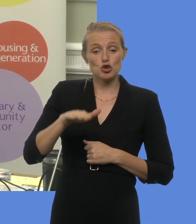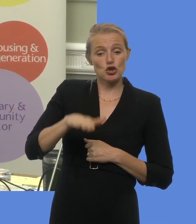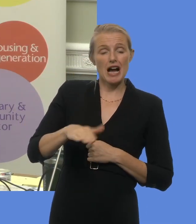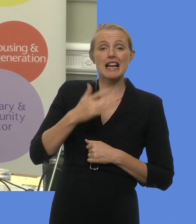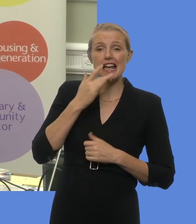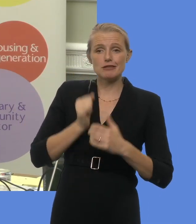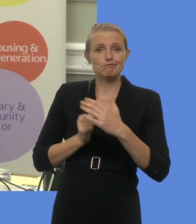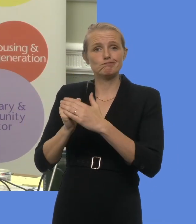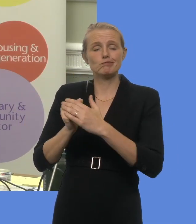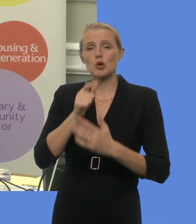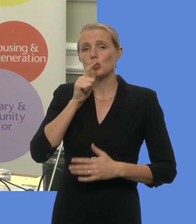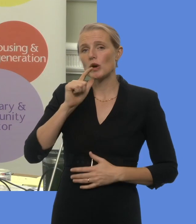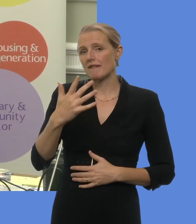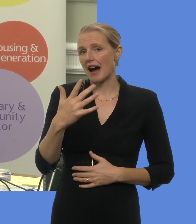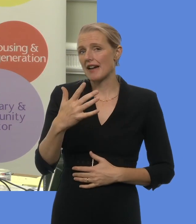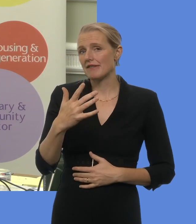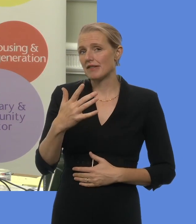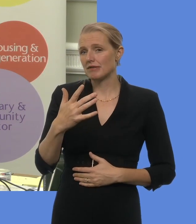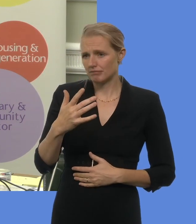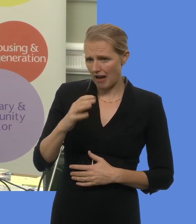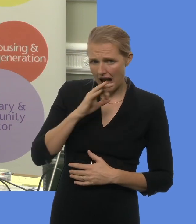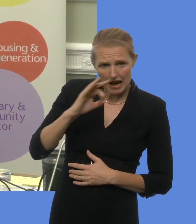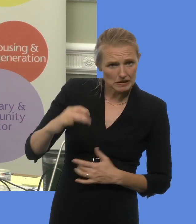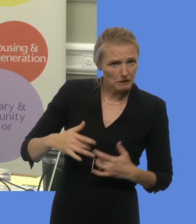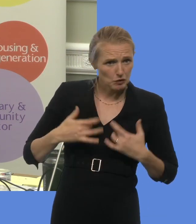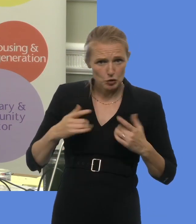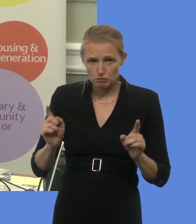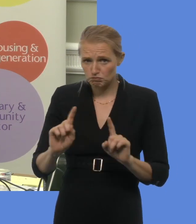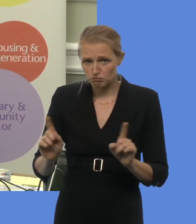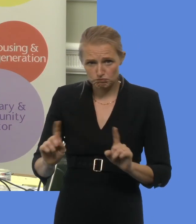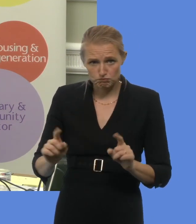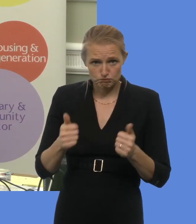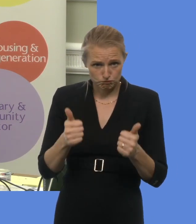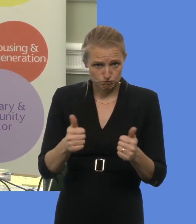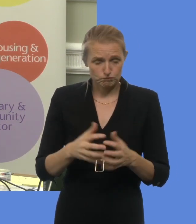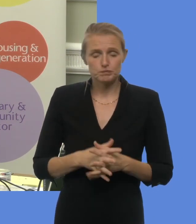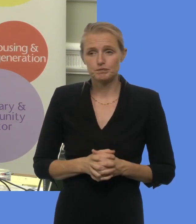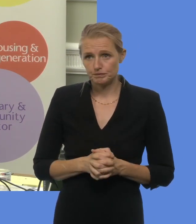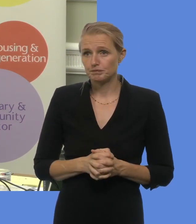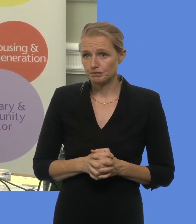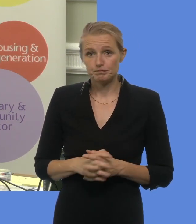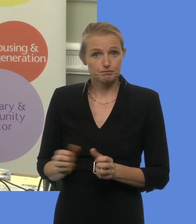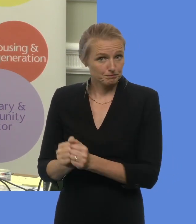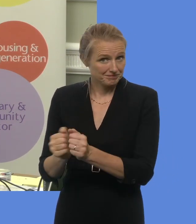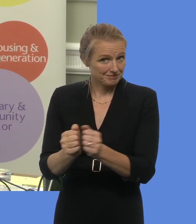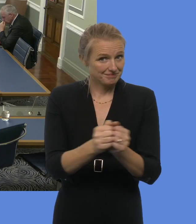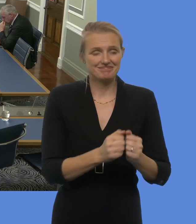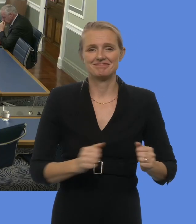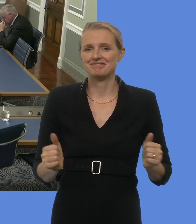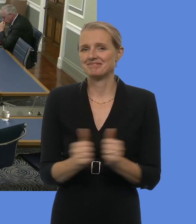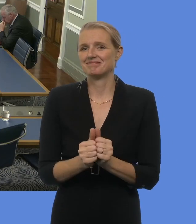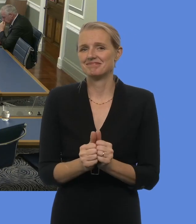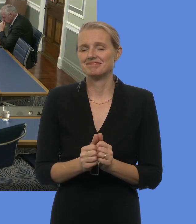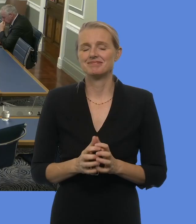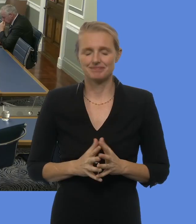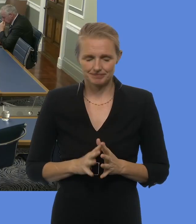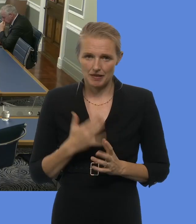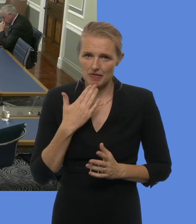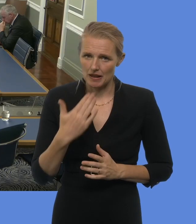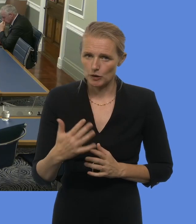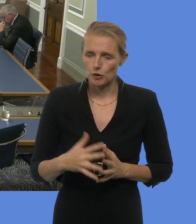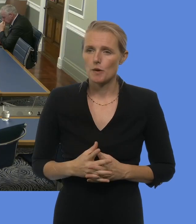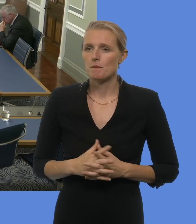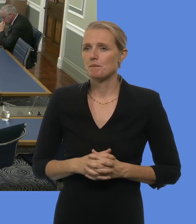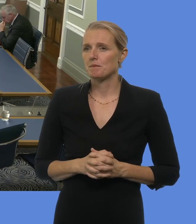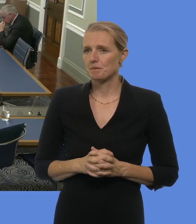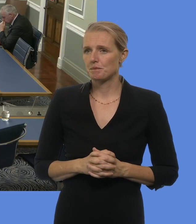25, but just to get their views on it at this stage. Everyone happy with that there? Yep. Great. Thank you.